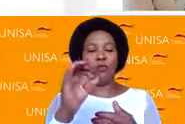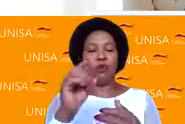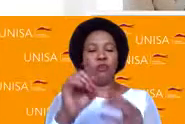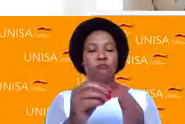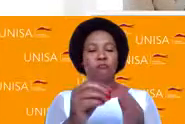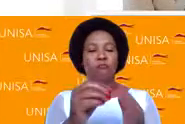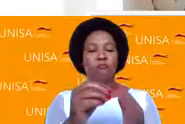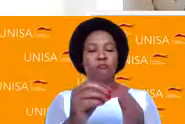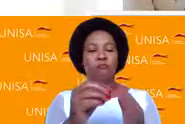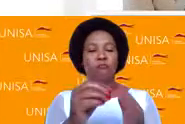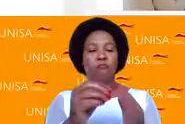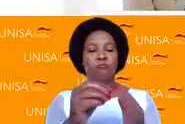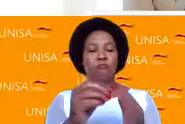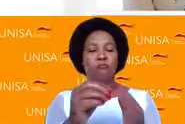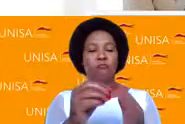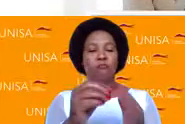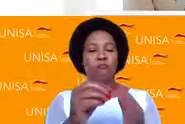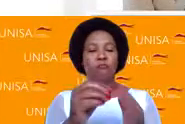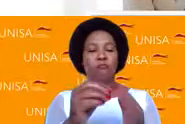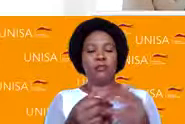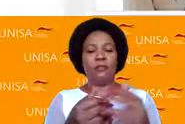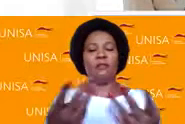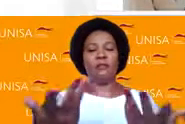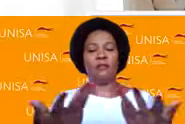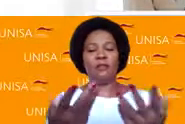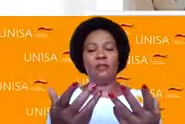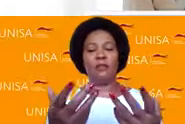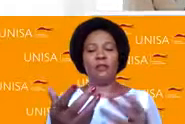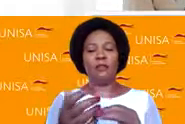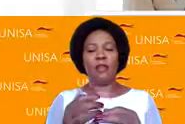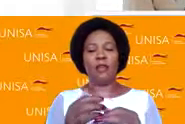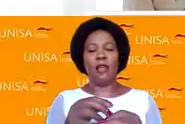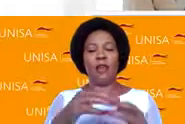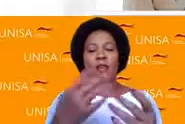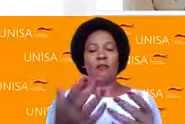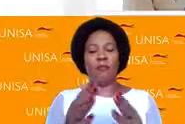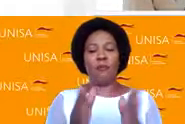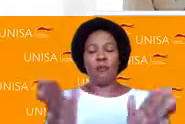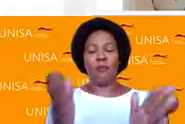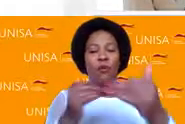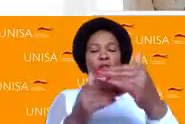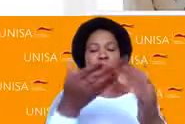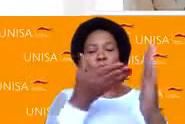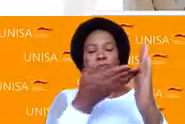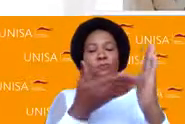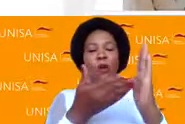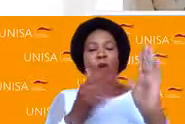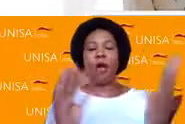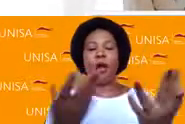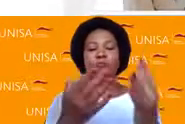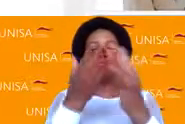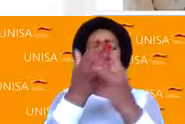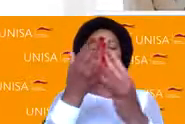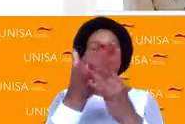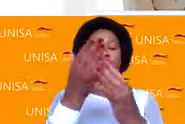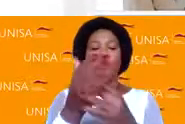us, the content area, and then the left blocks. Now, How do you access your modules from here? You click actually on the